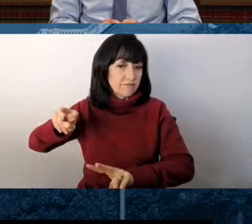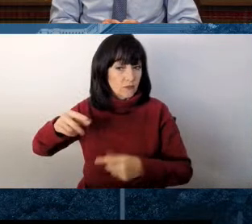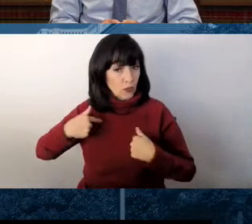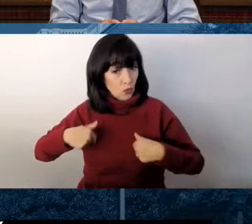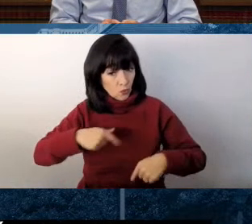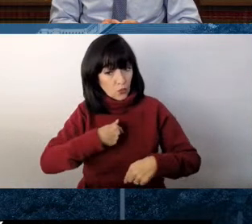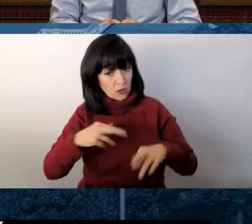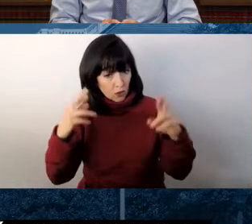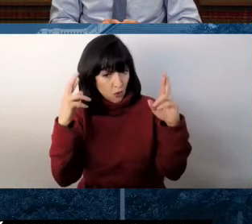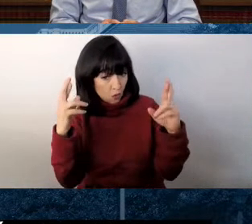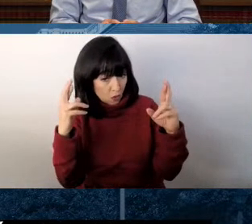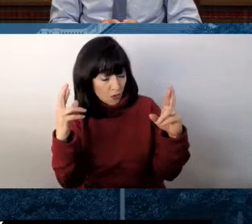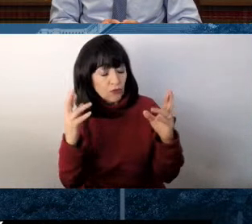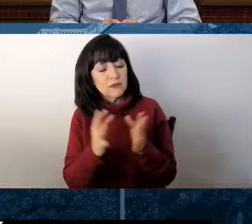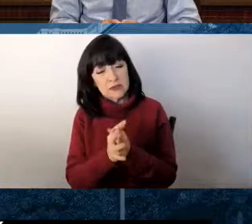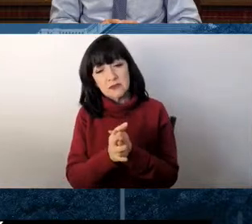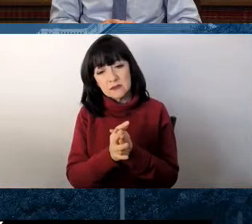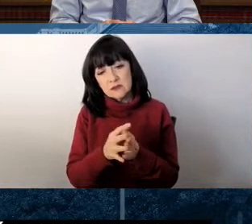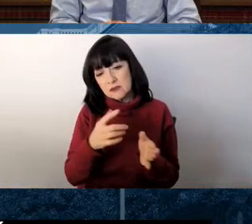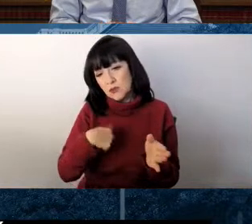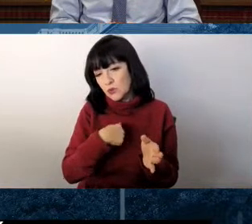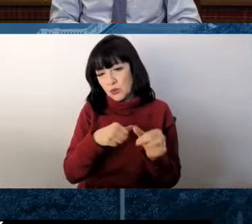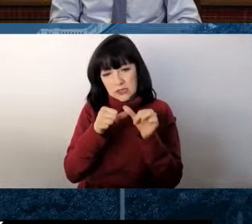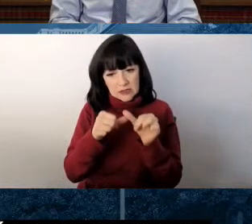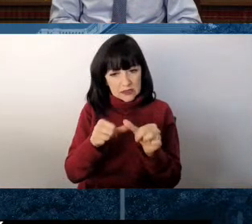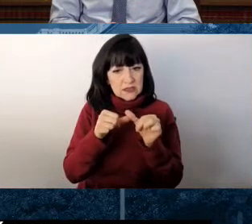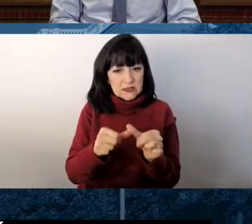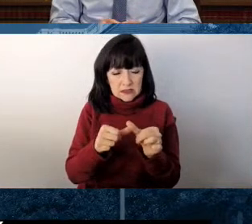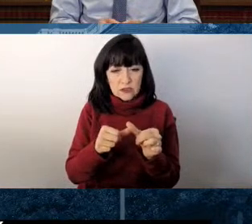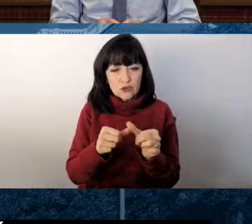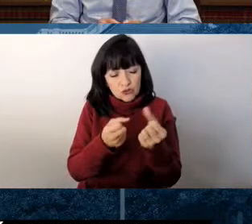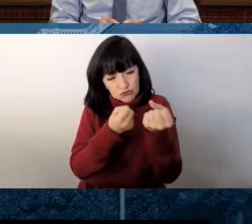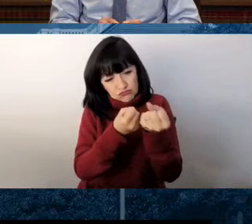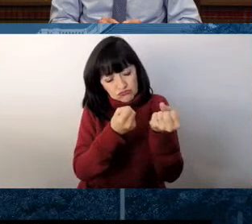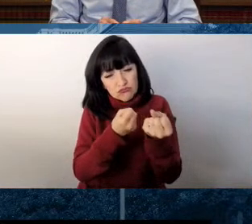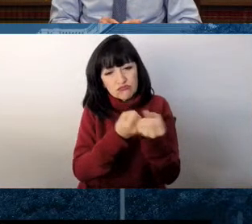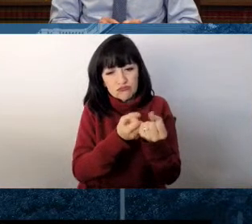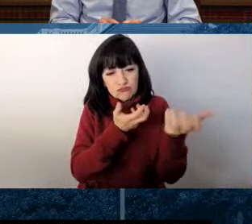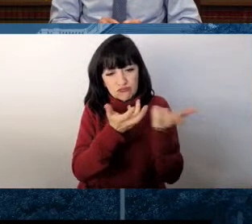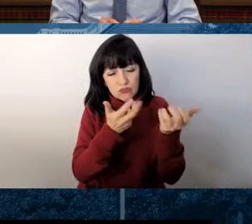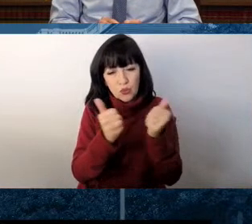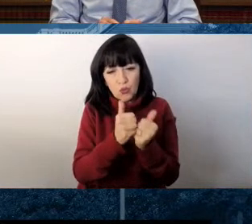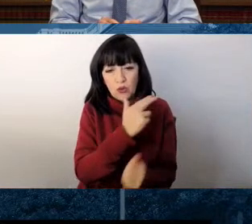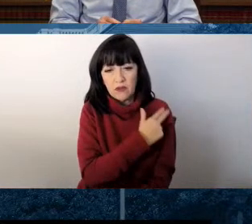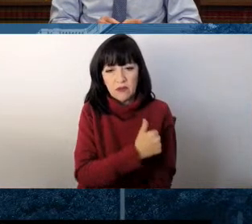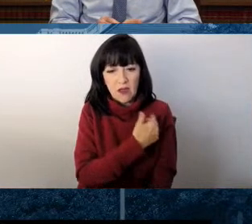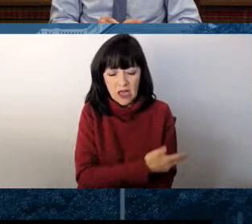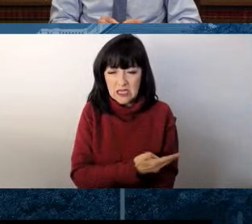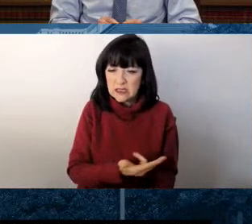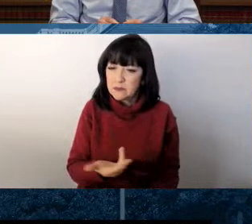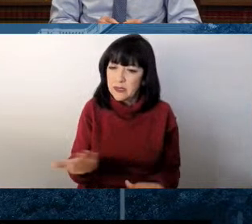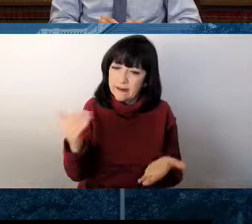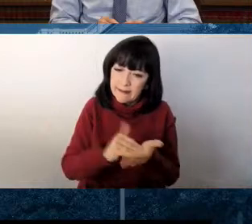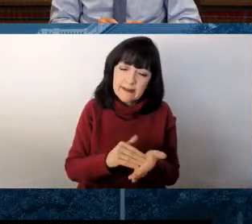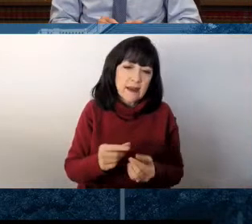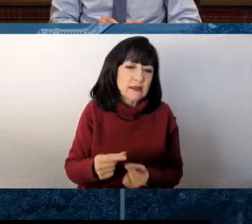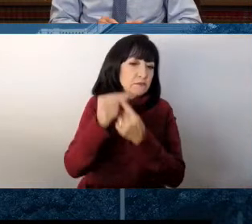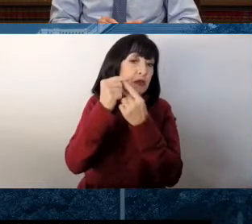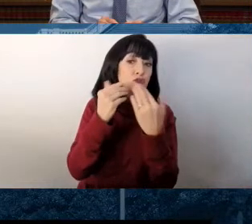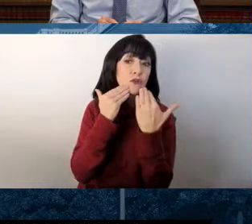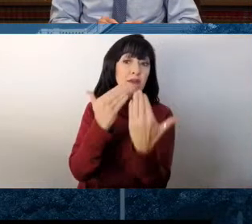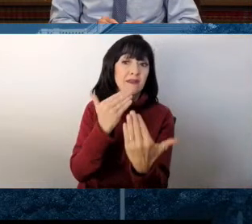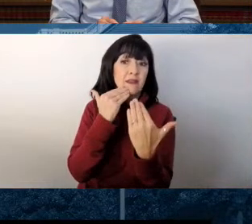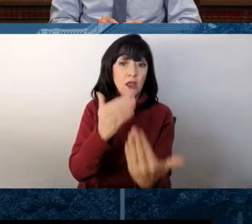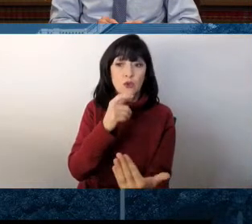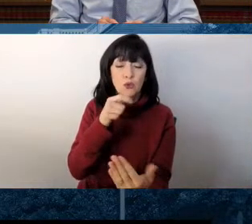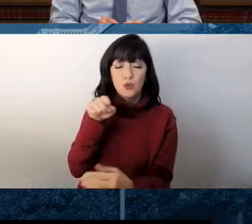we will continue to work with our hospitals. Special thanks once again to the Army and Air National Guard for the